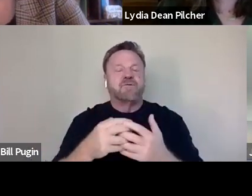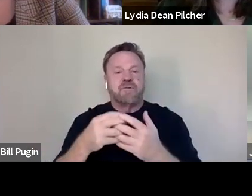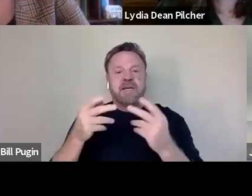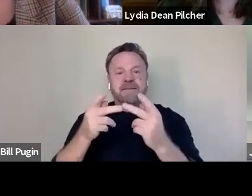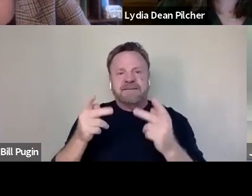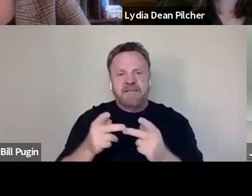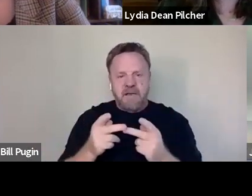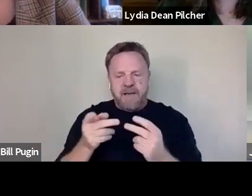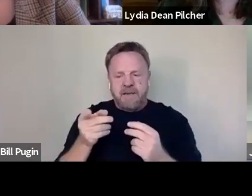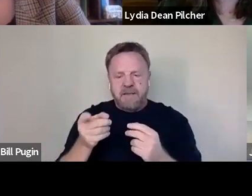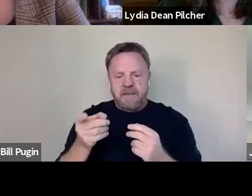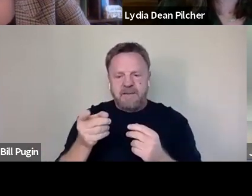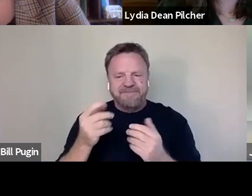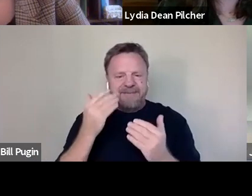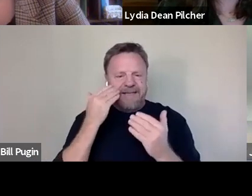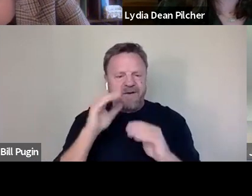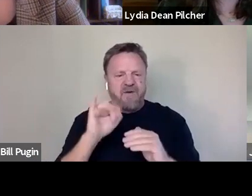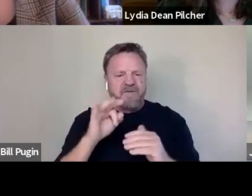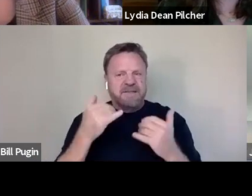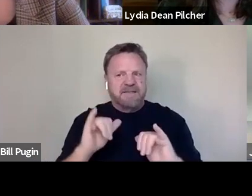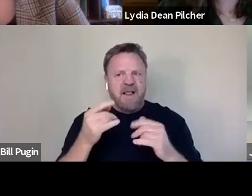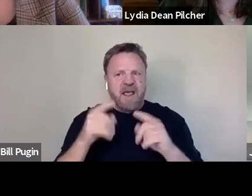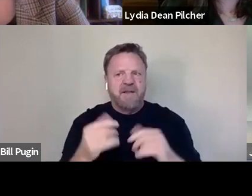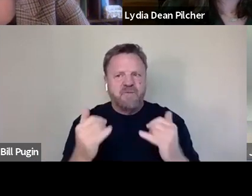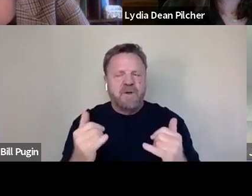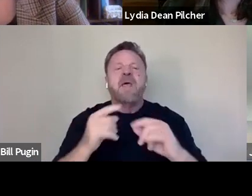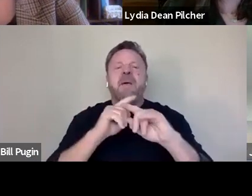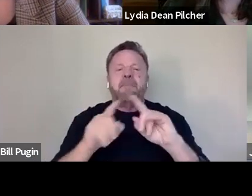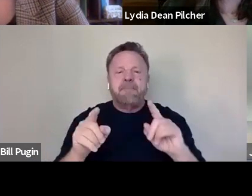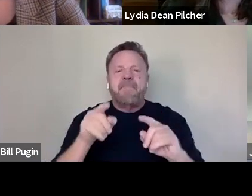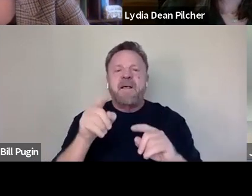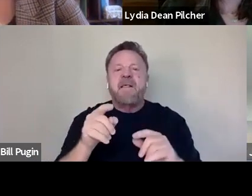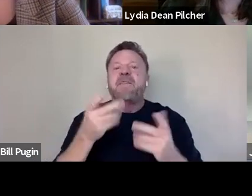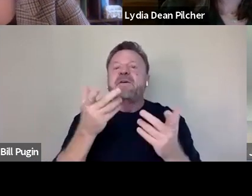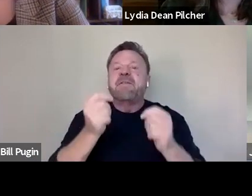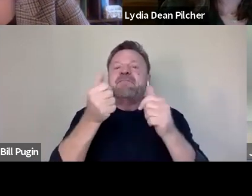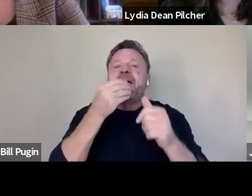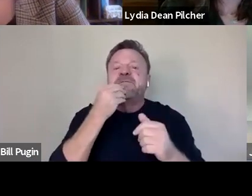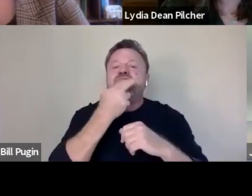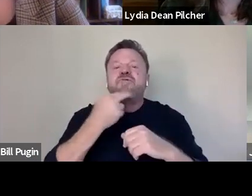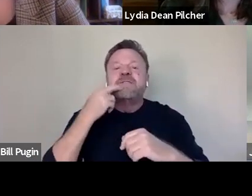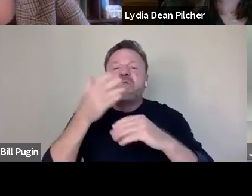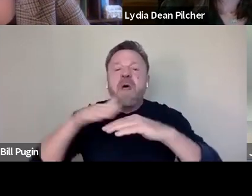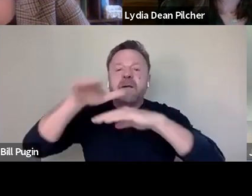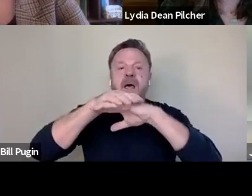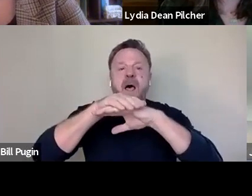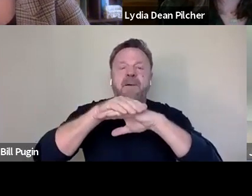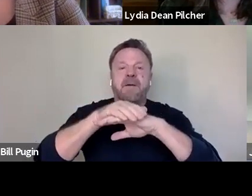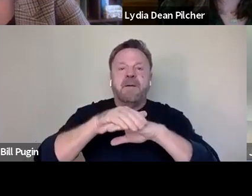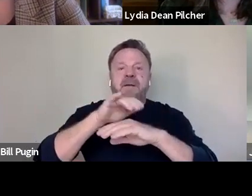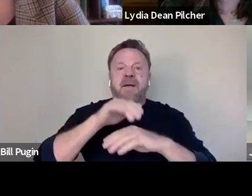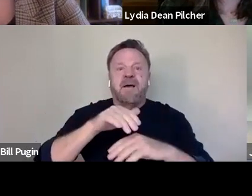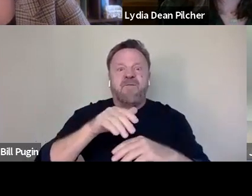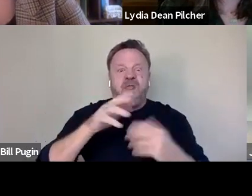some point, I don't know if it's still today, but there was a fast food restaurant on top of where the radium site was, which is just